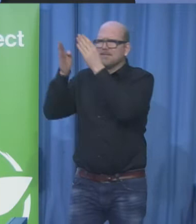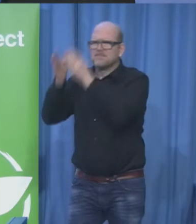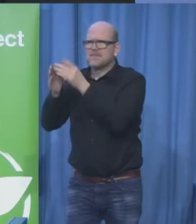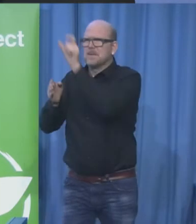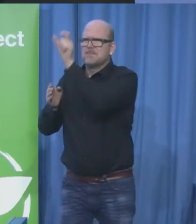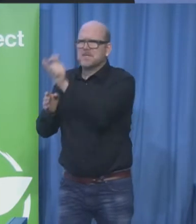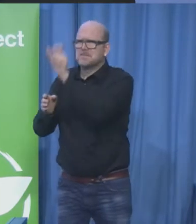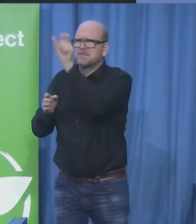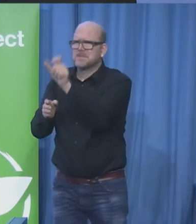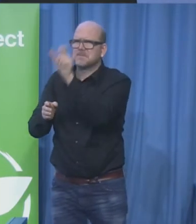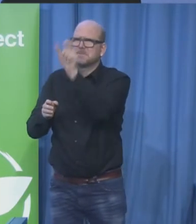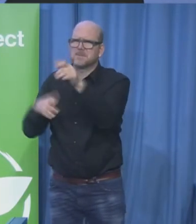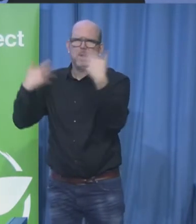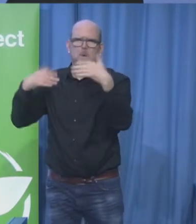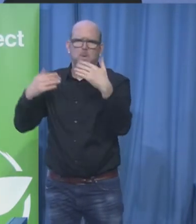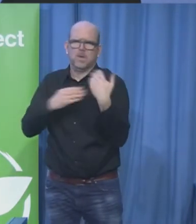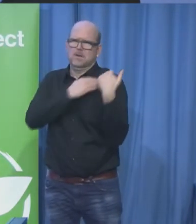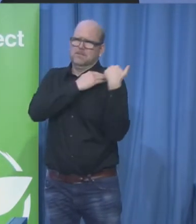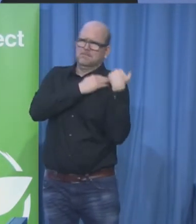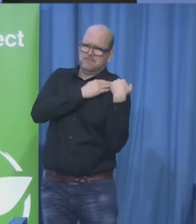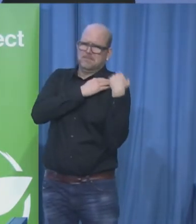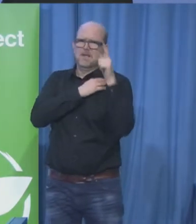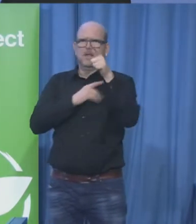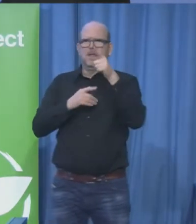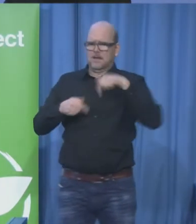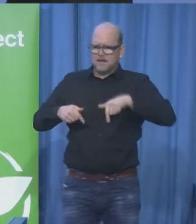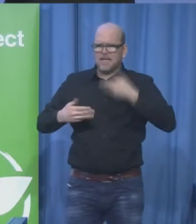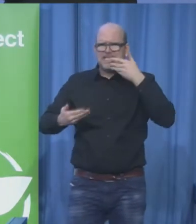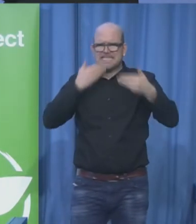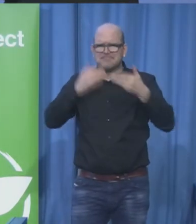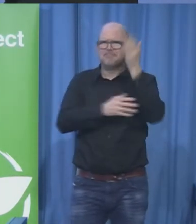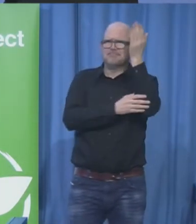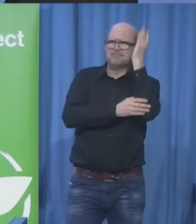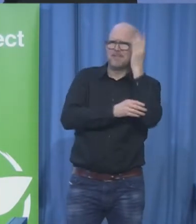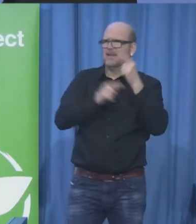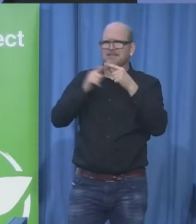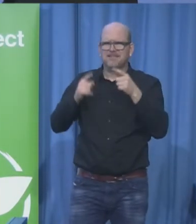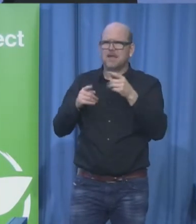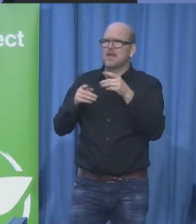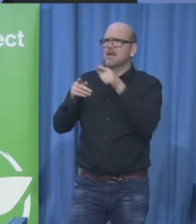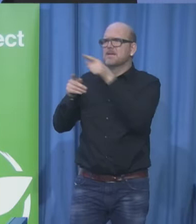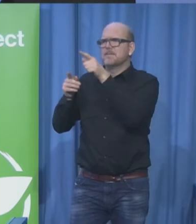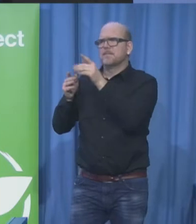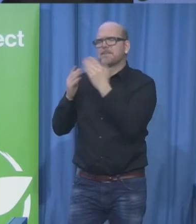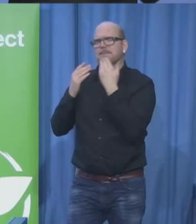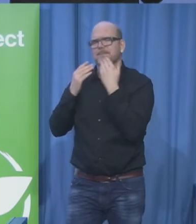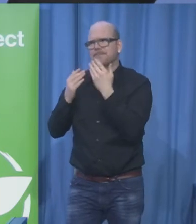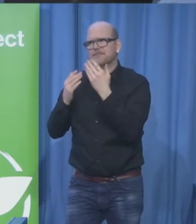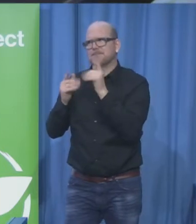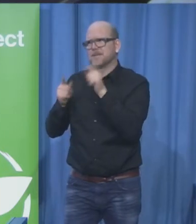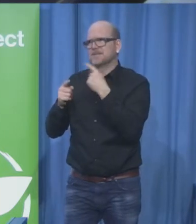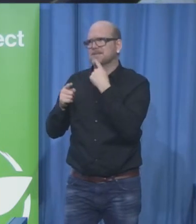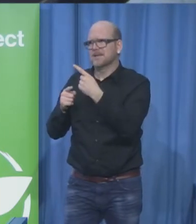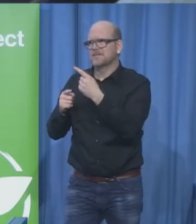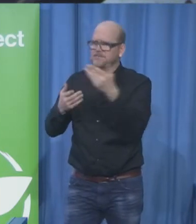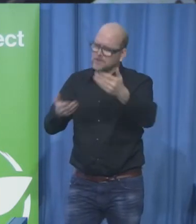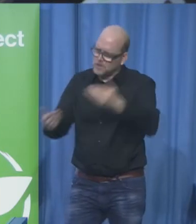brilliant audience to deal with. Thank you for a fantastic 3 days. And thank you so much, Martin Essel, for making this possible.